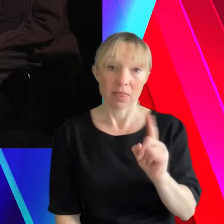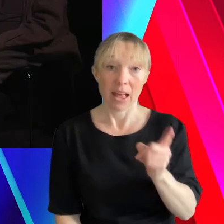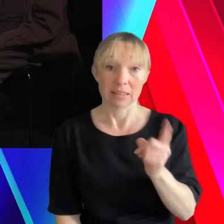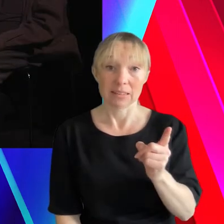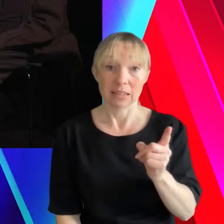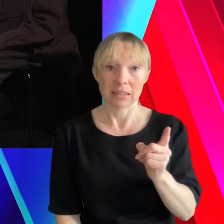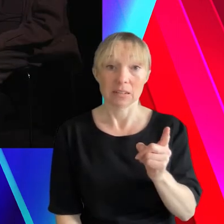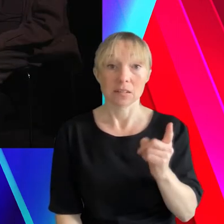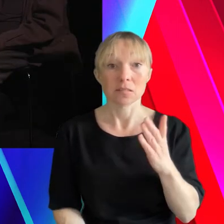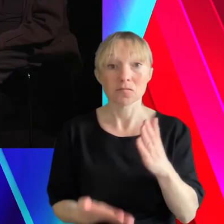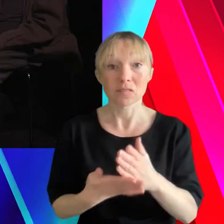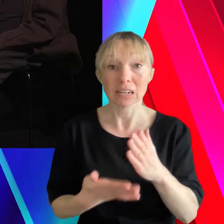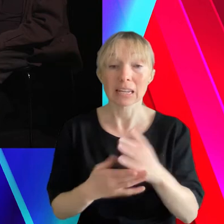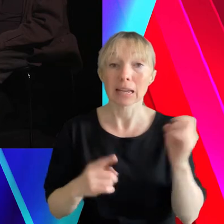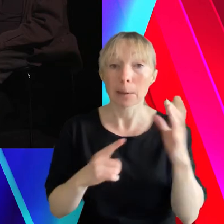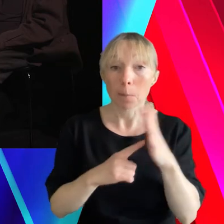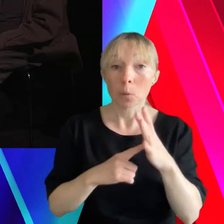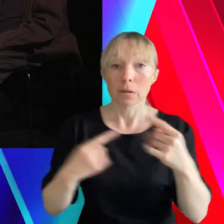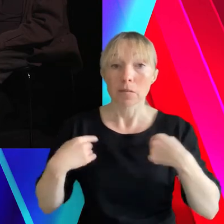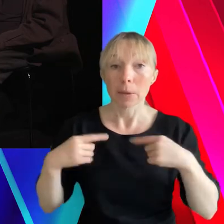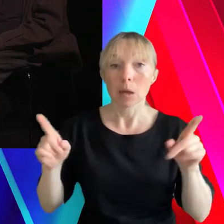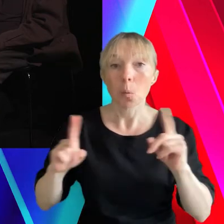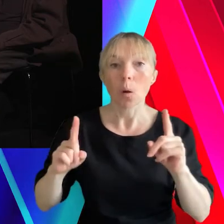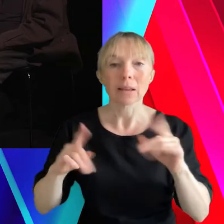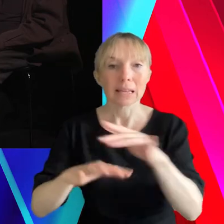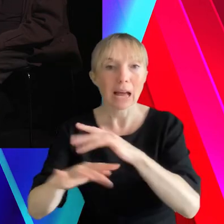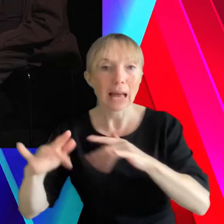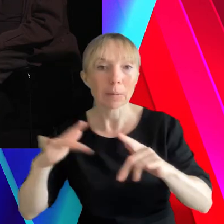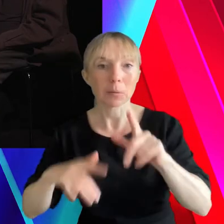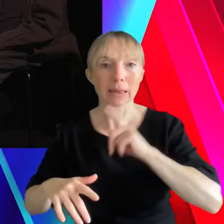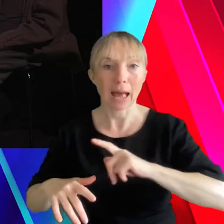main stake for me is that all this dynamic between the characters